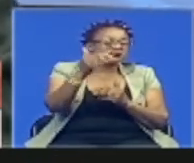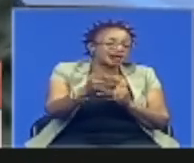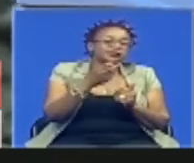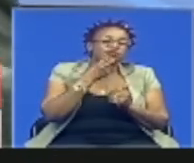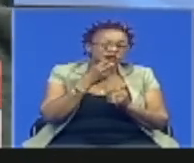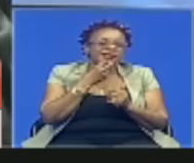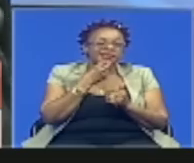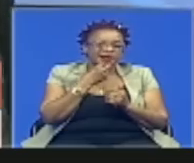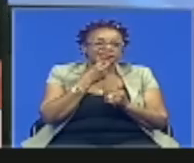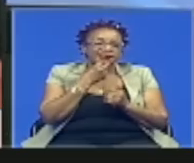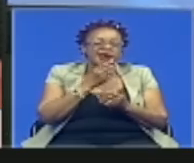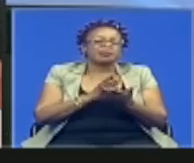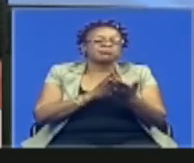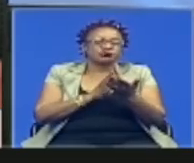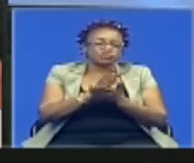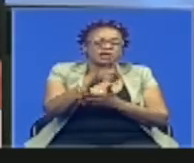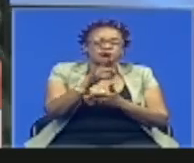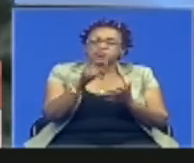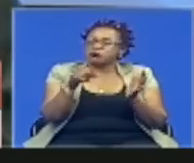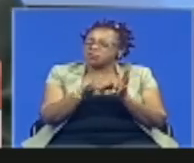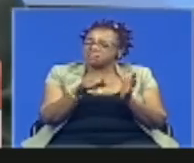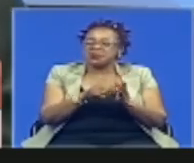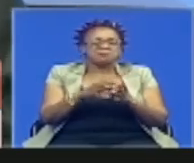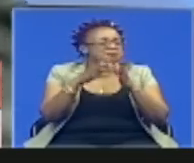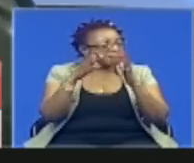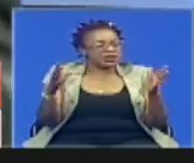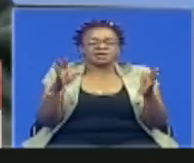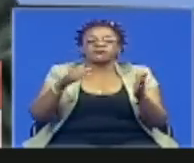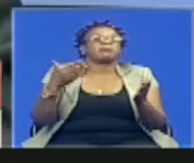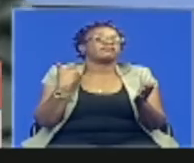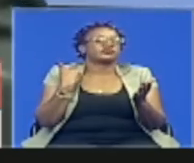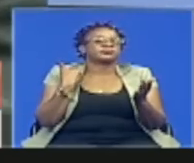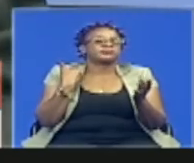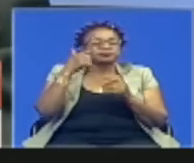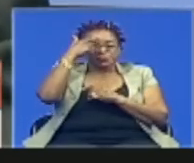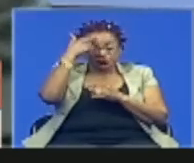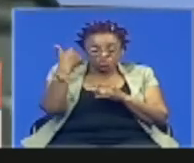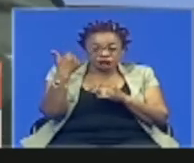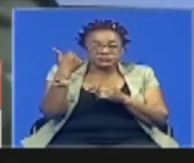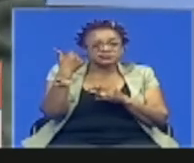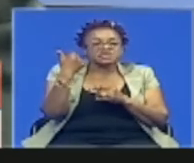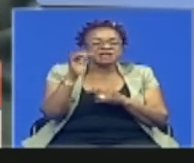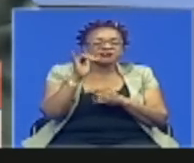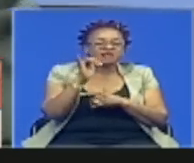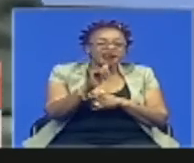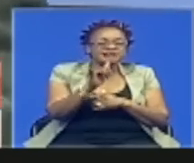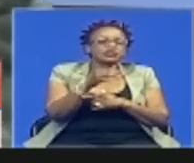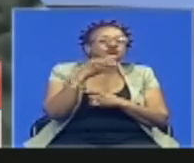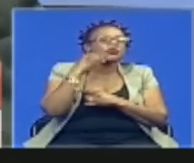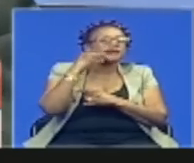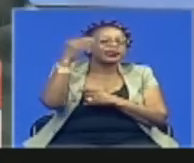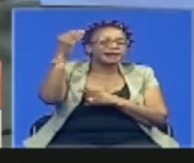you, we'll be in bigger trouble than where we've come from. Why? Because it is a swearing in that